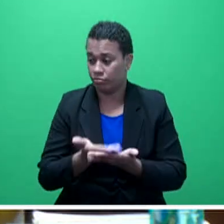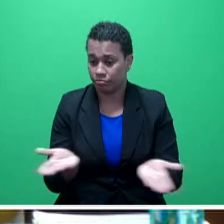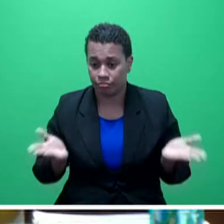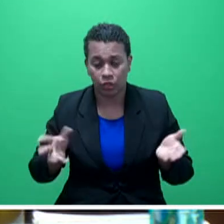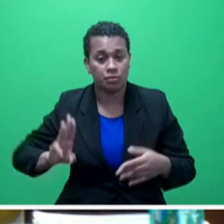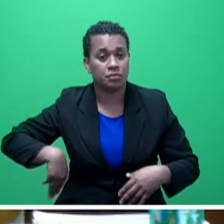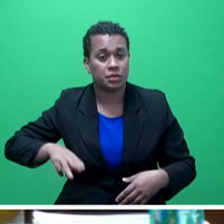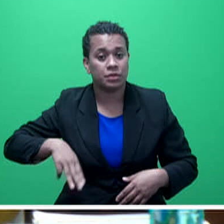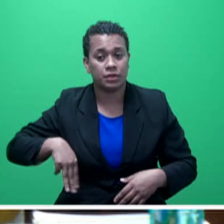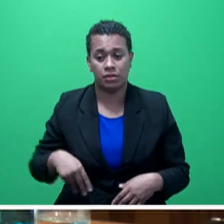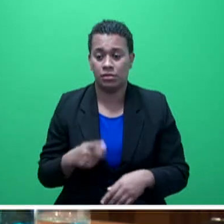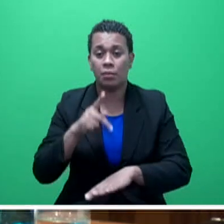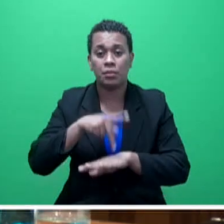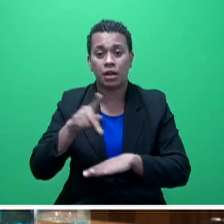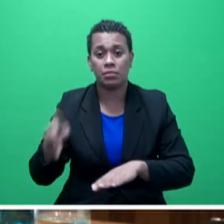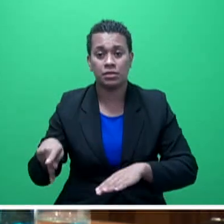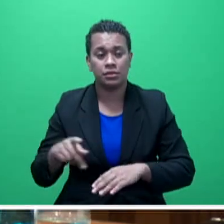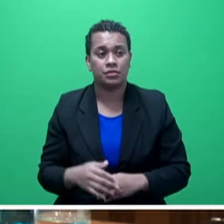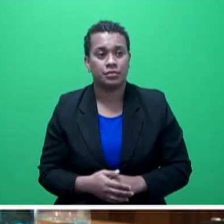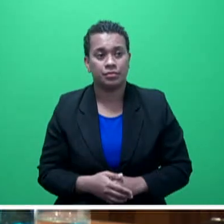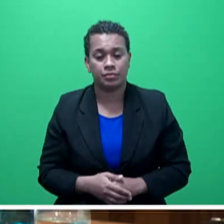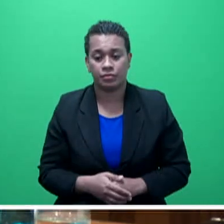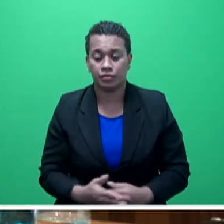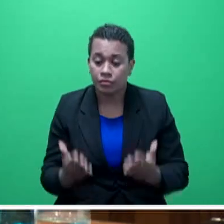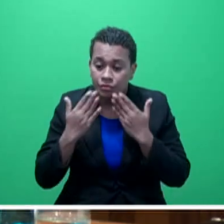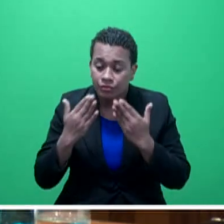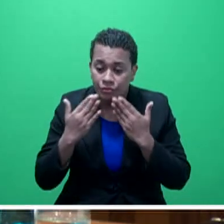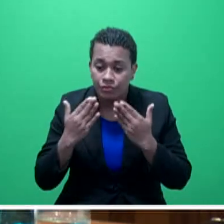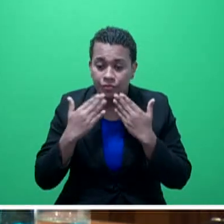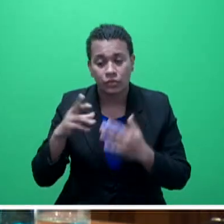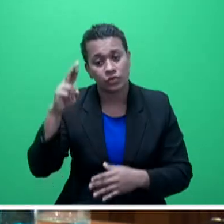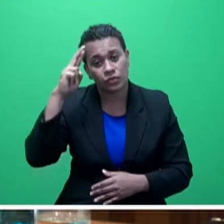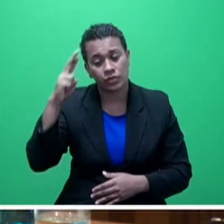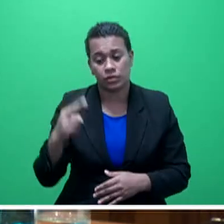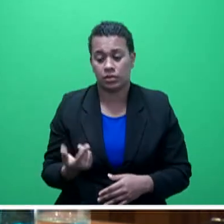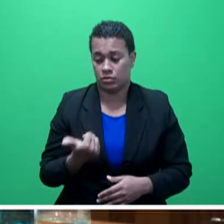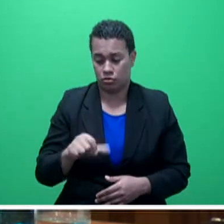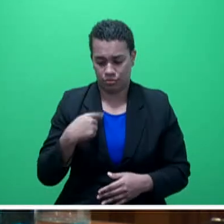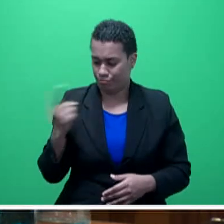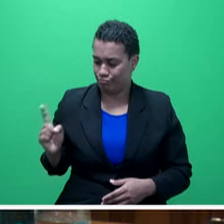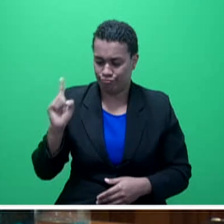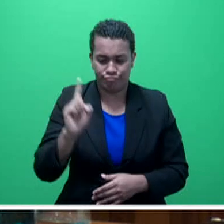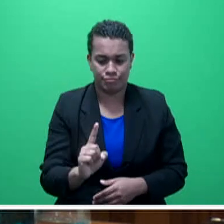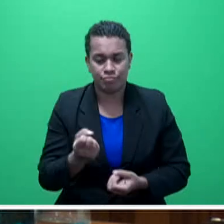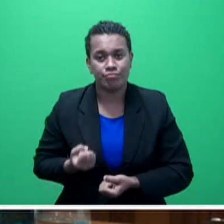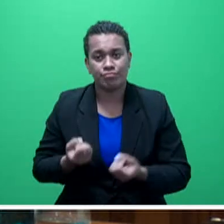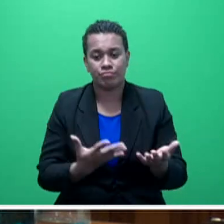Parliament. Thank you, Mr. Speaker, sir, for allowing me to deliver my statement in support